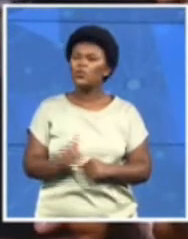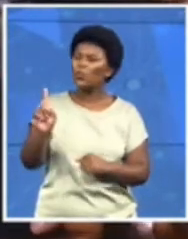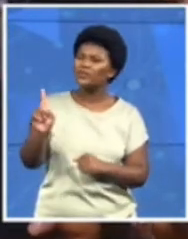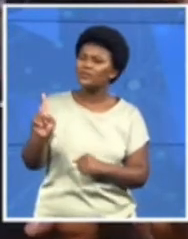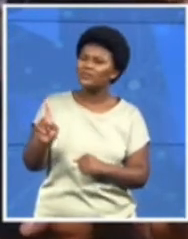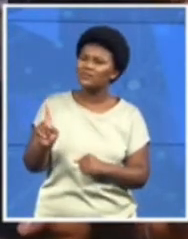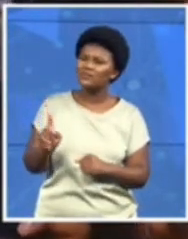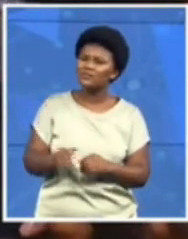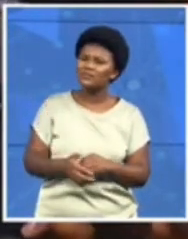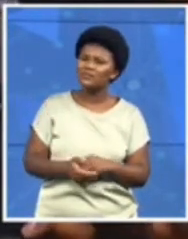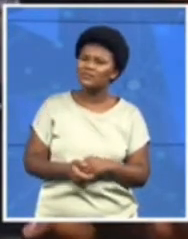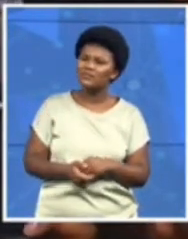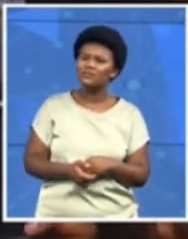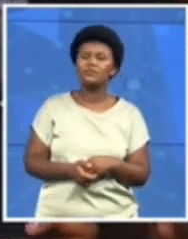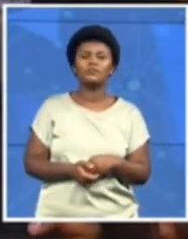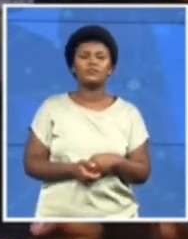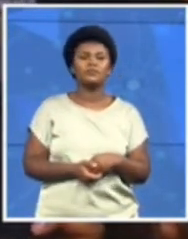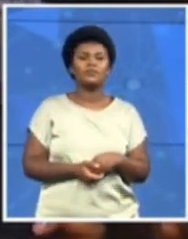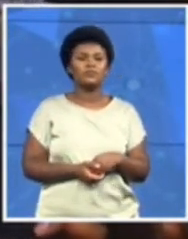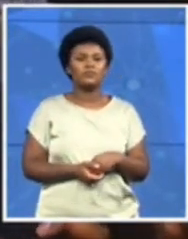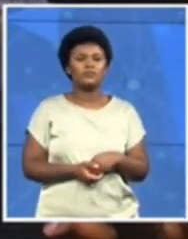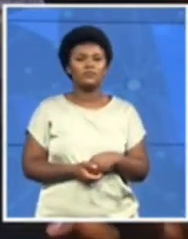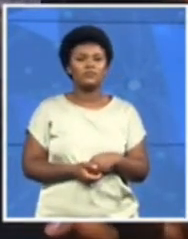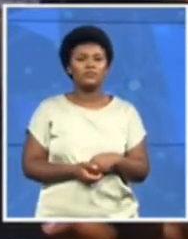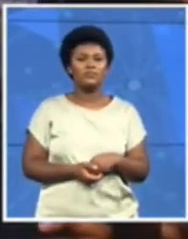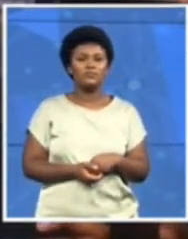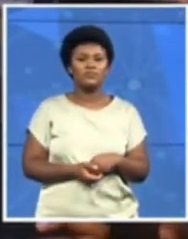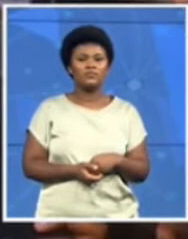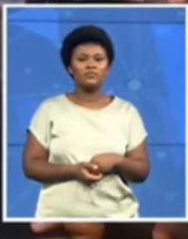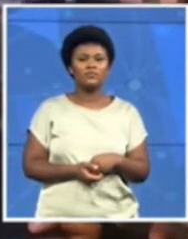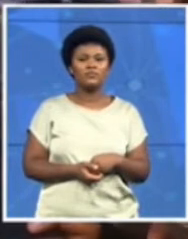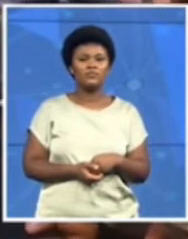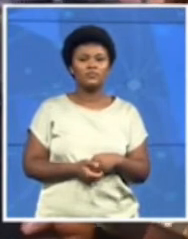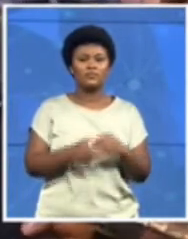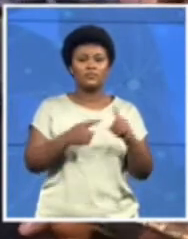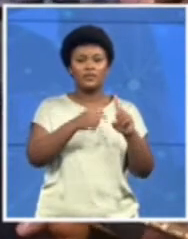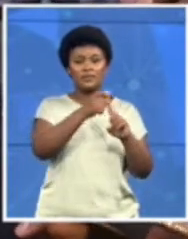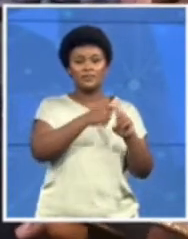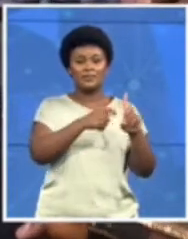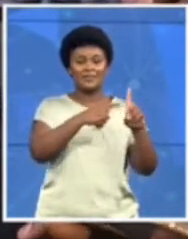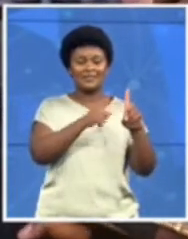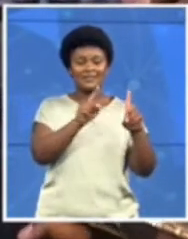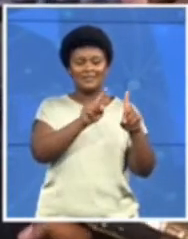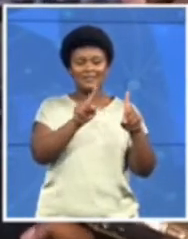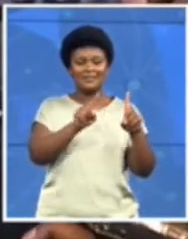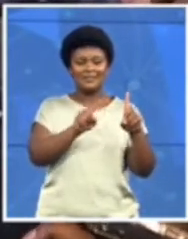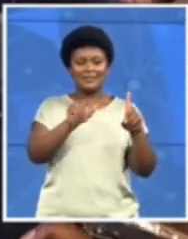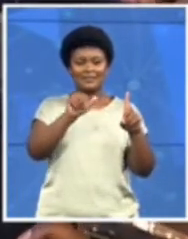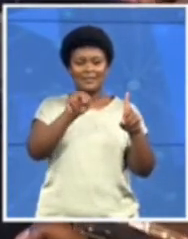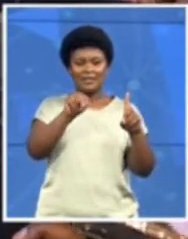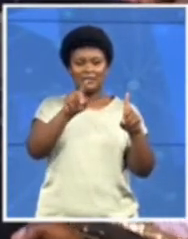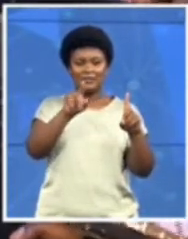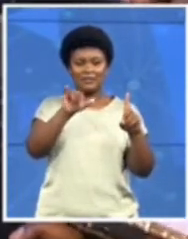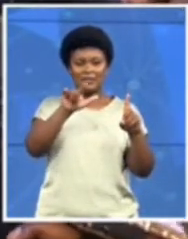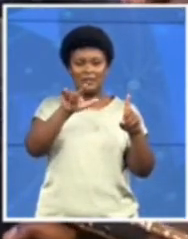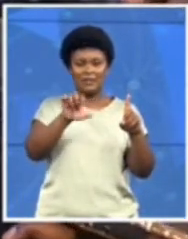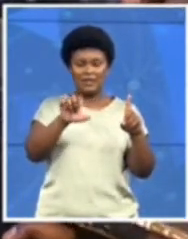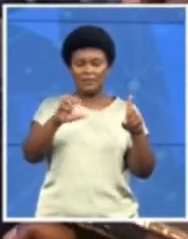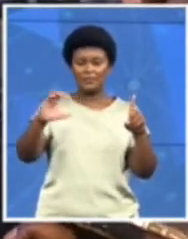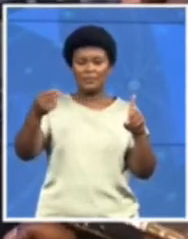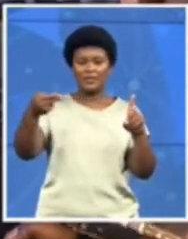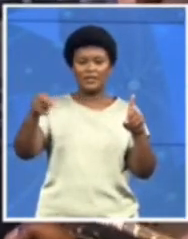The accused is Zandile Christmas Mafe. He's South African. He stays in Site B. I think it's